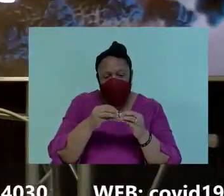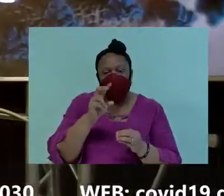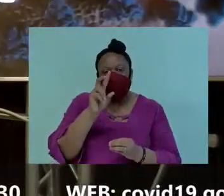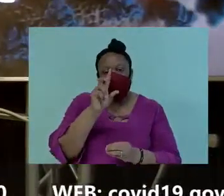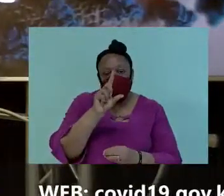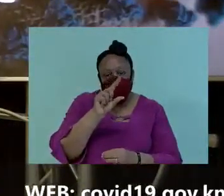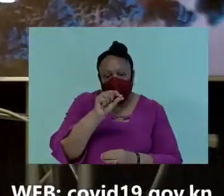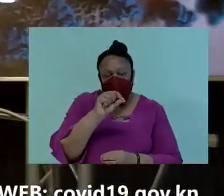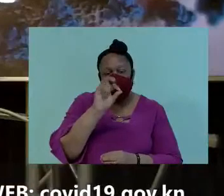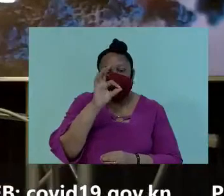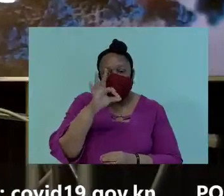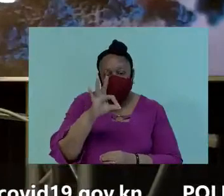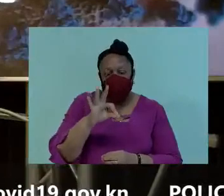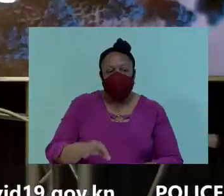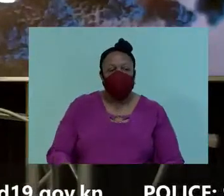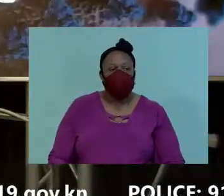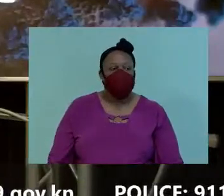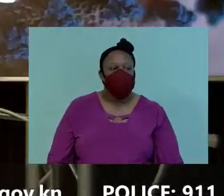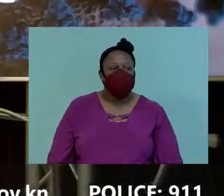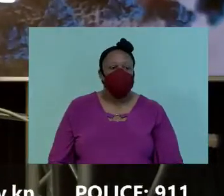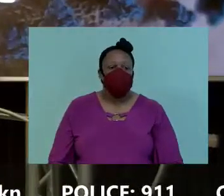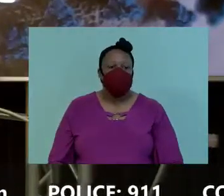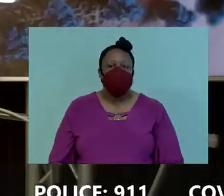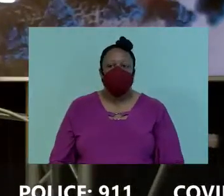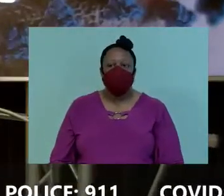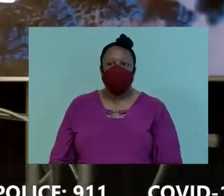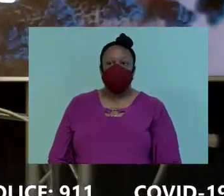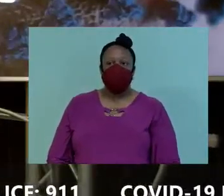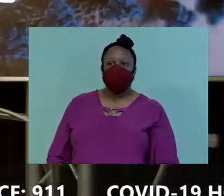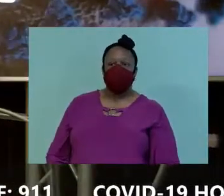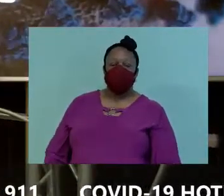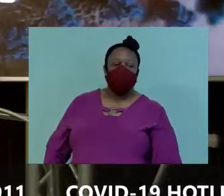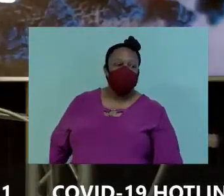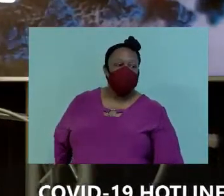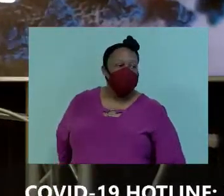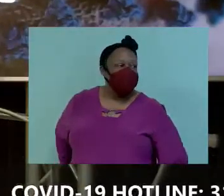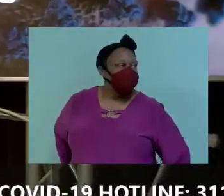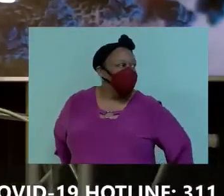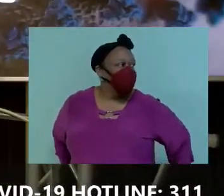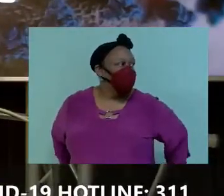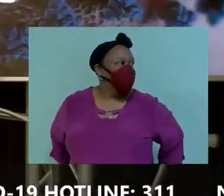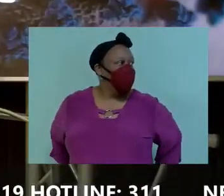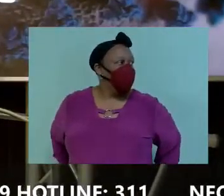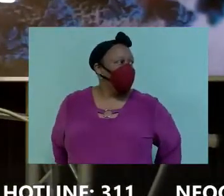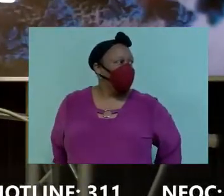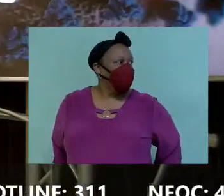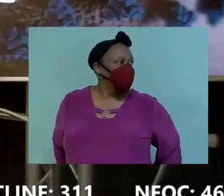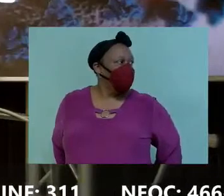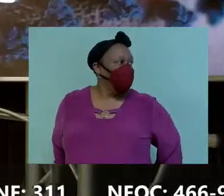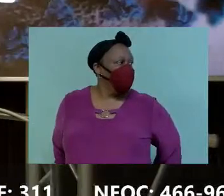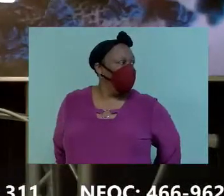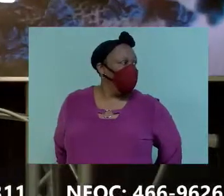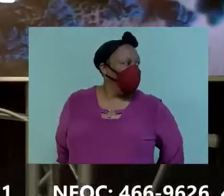Thank you very much, Superintendent Henry. You are the